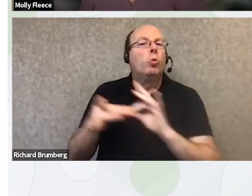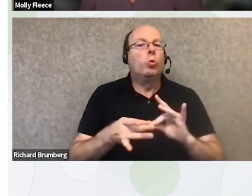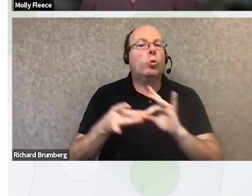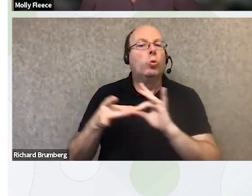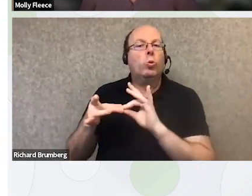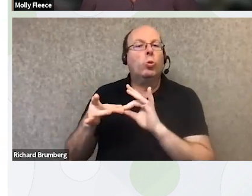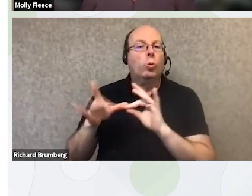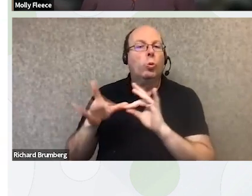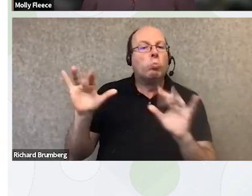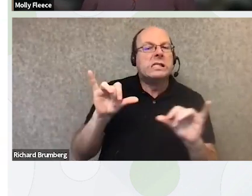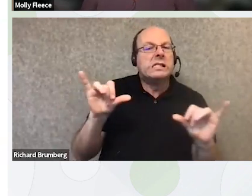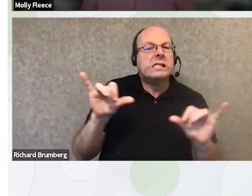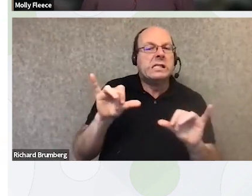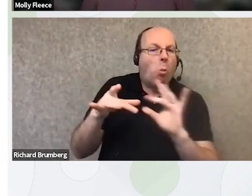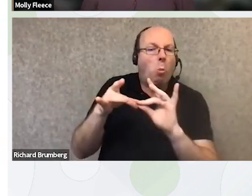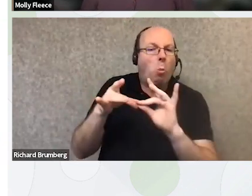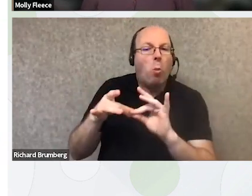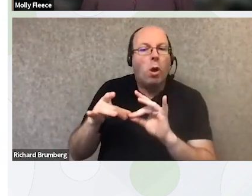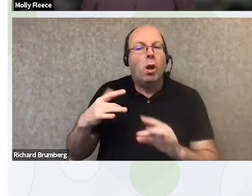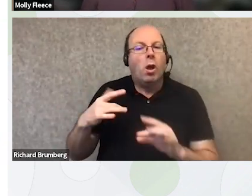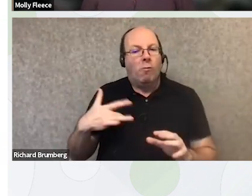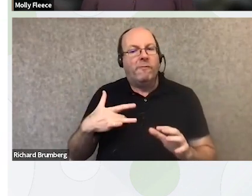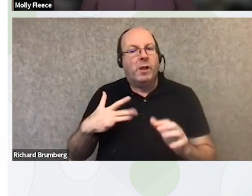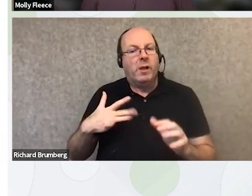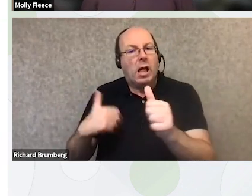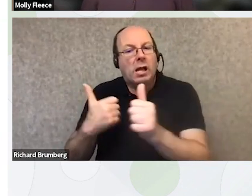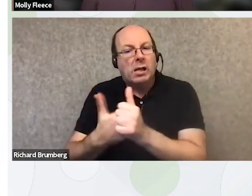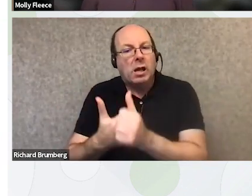updated vaccines.